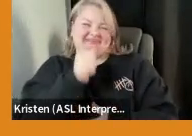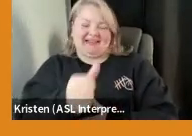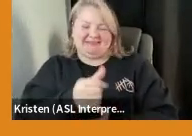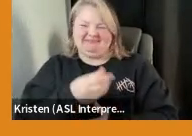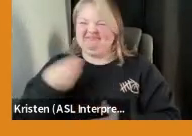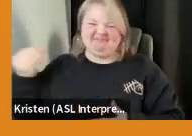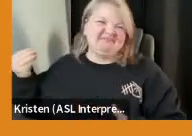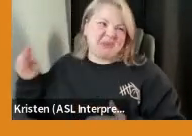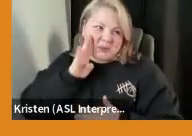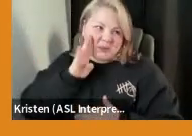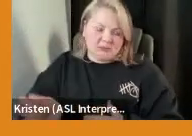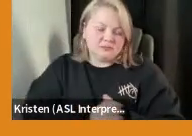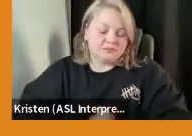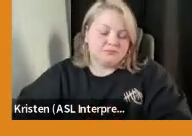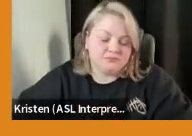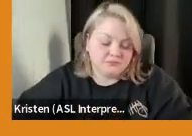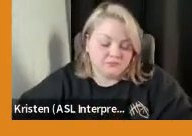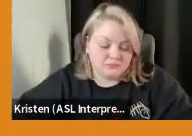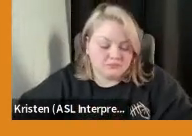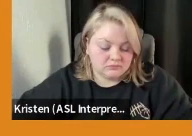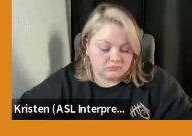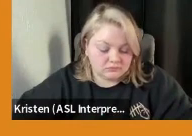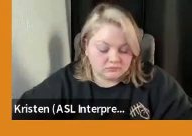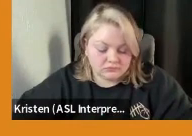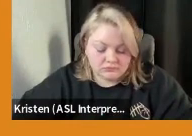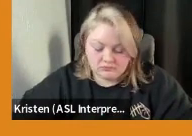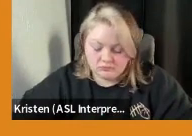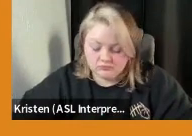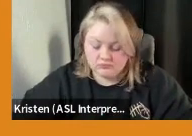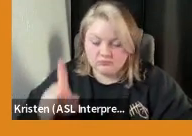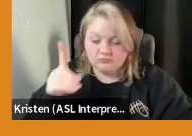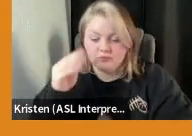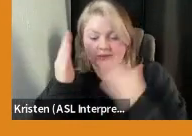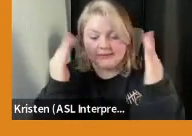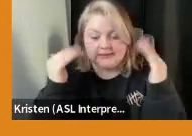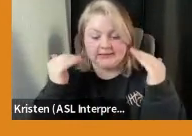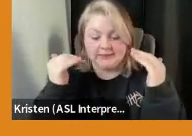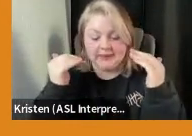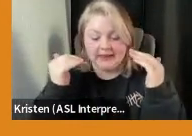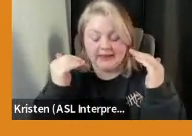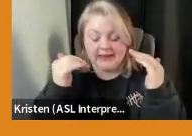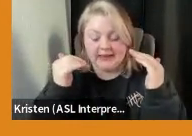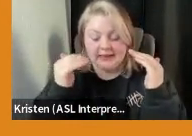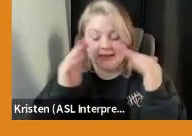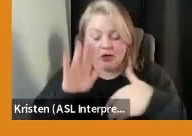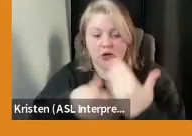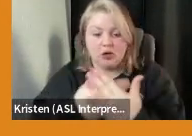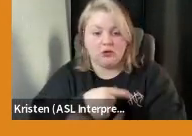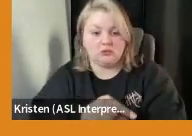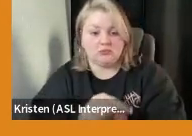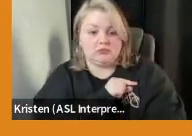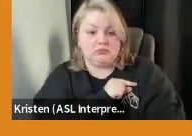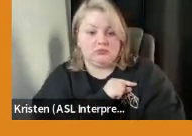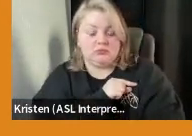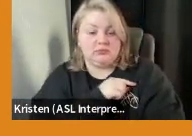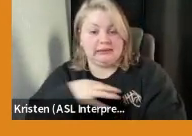Q&A itself. Do you anticipate aiming for all eligible applicants to receive some level of funding from this program?